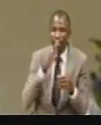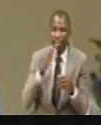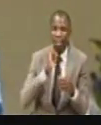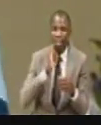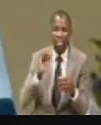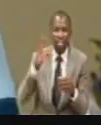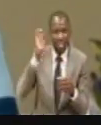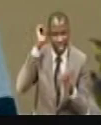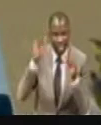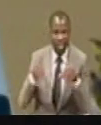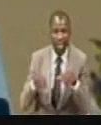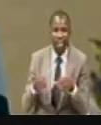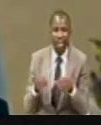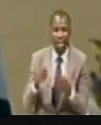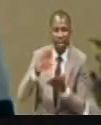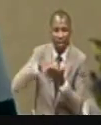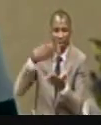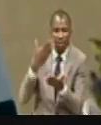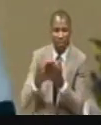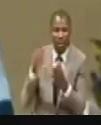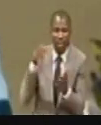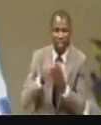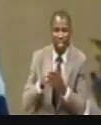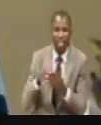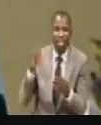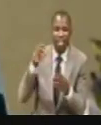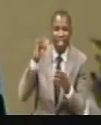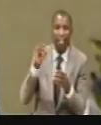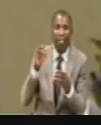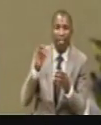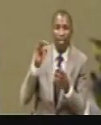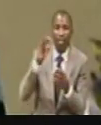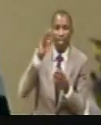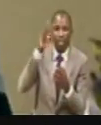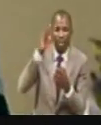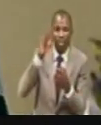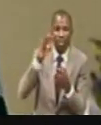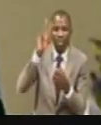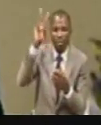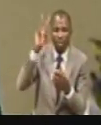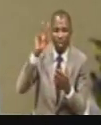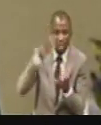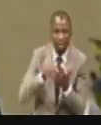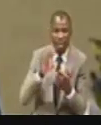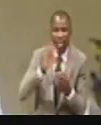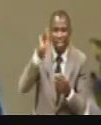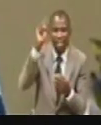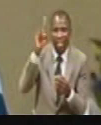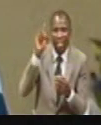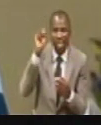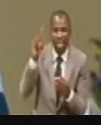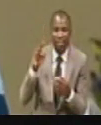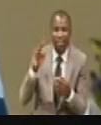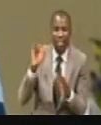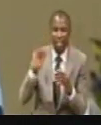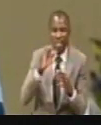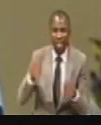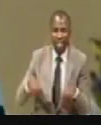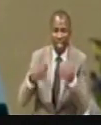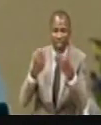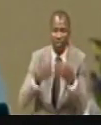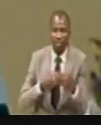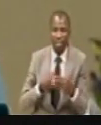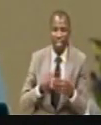this testimony, she can attest to it. In 2011, they gave me eyeglass. I